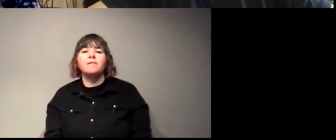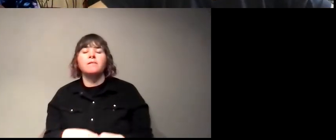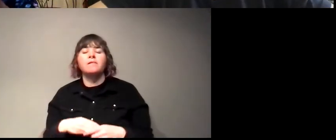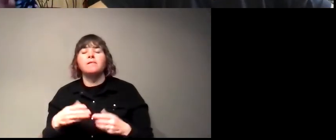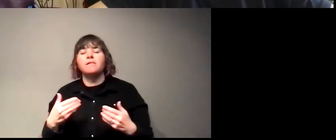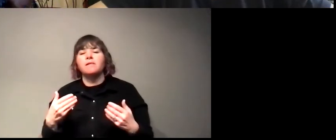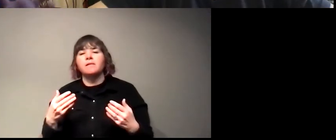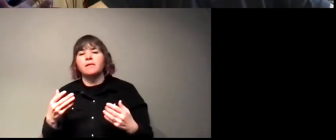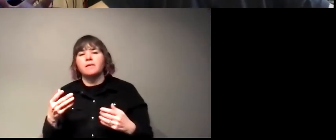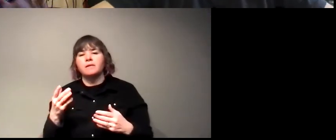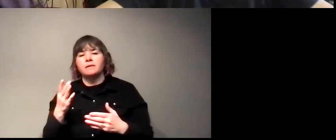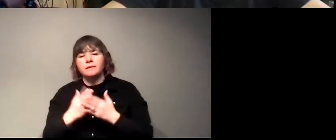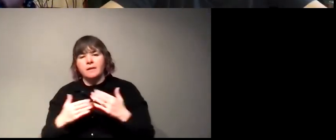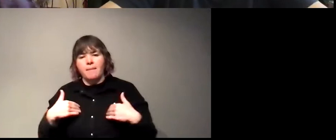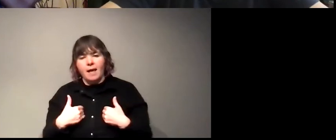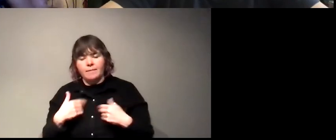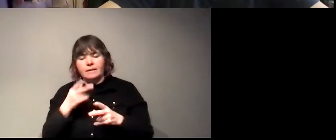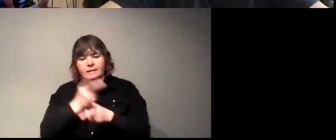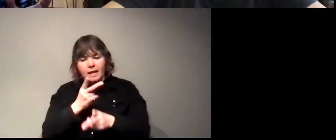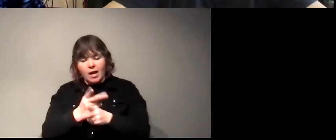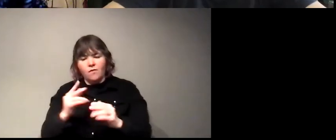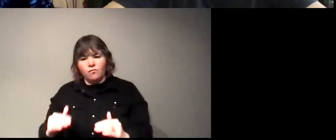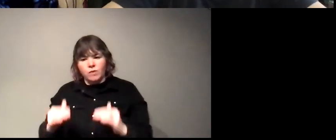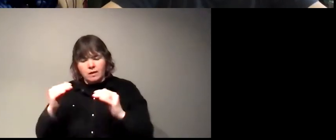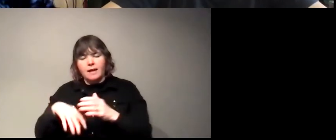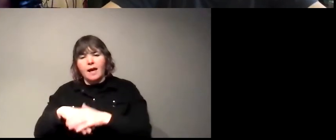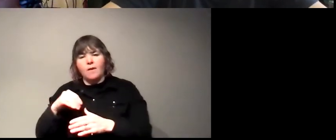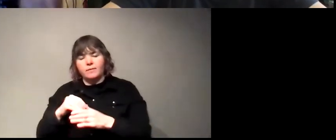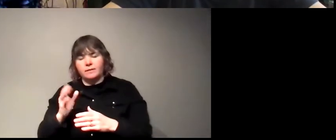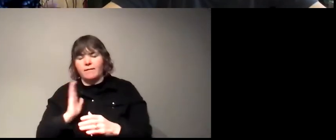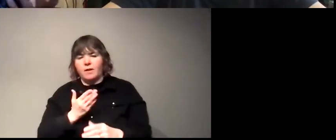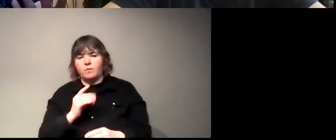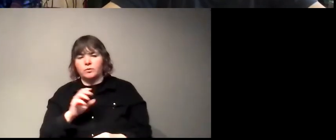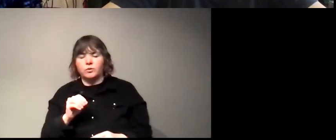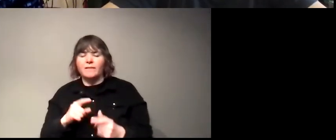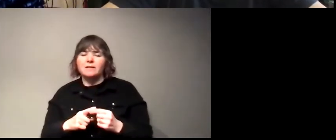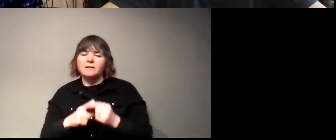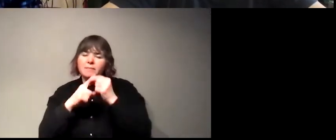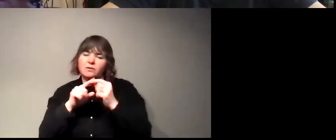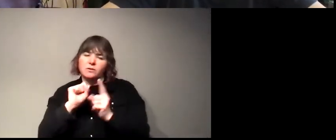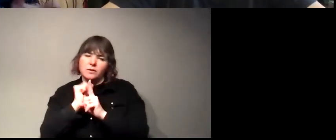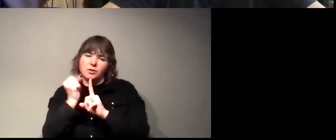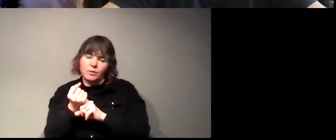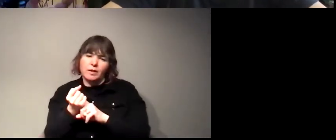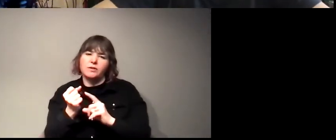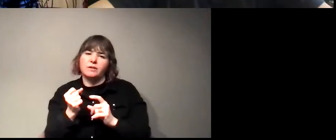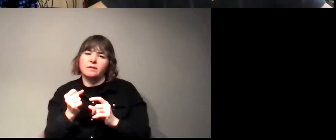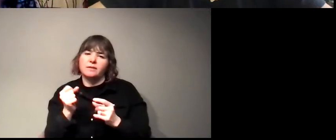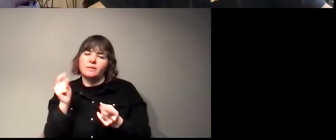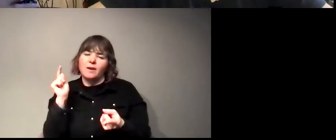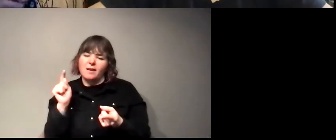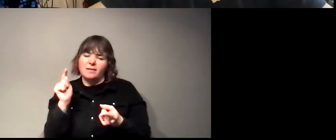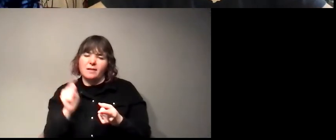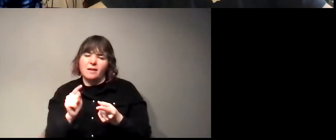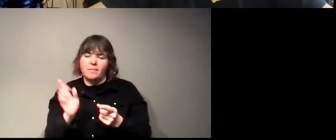are either taken care of or reared outside of the facility. Those are very special circumstances, and we do that less and less than we used